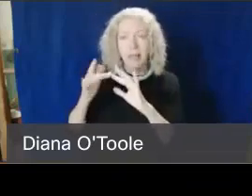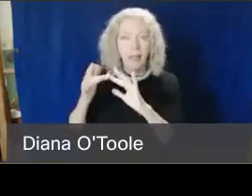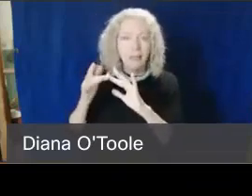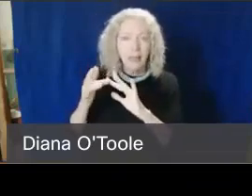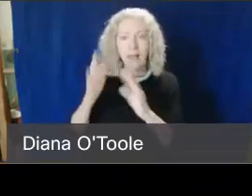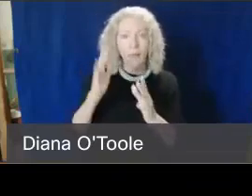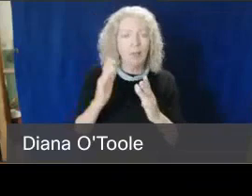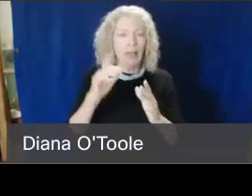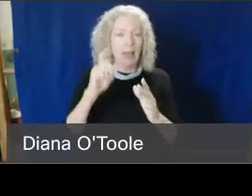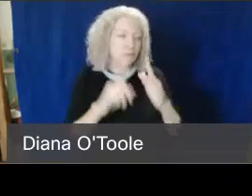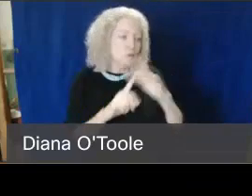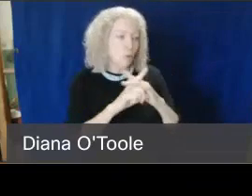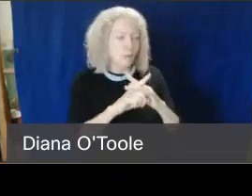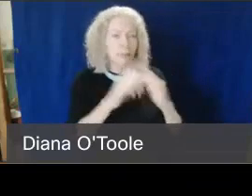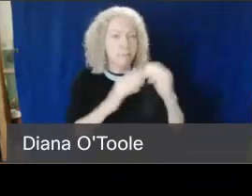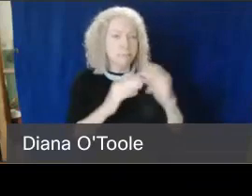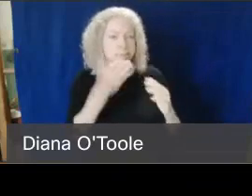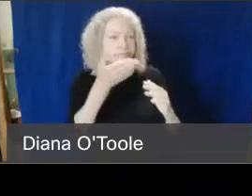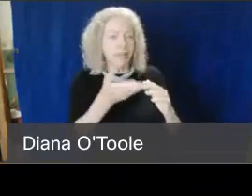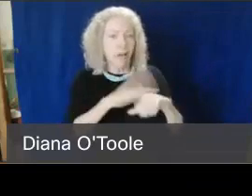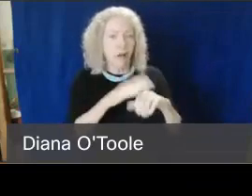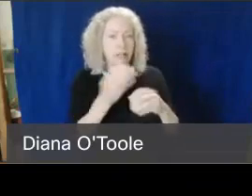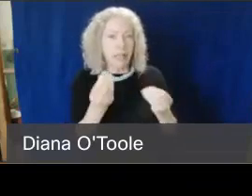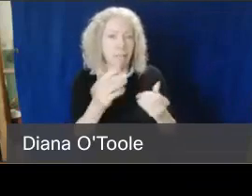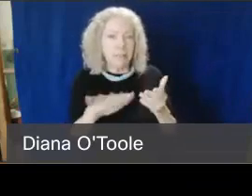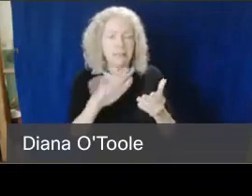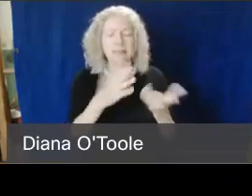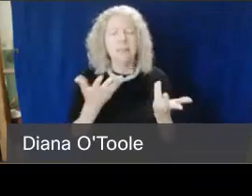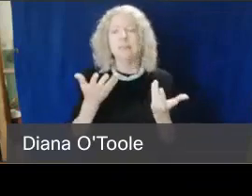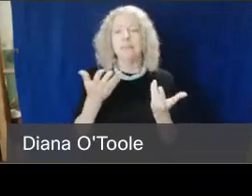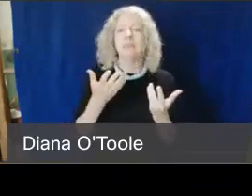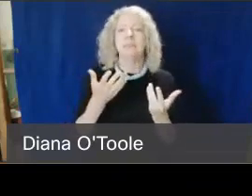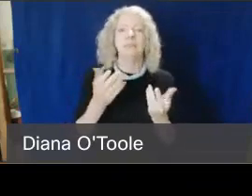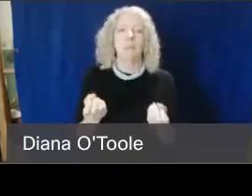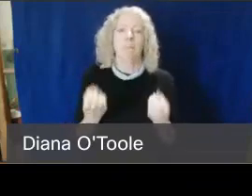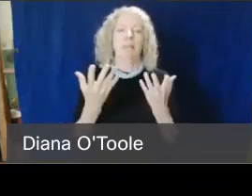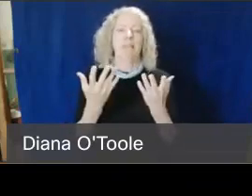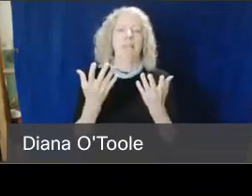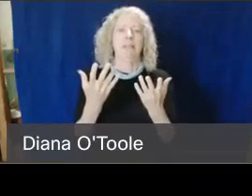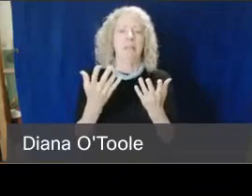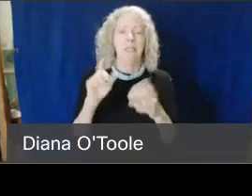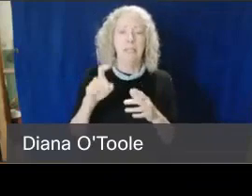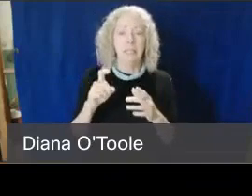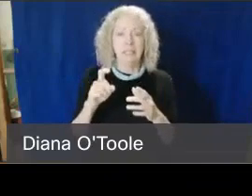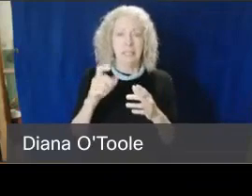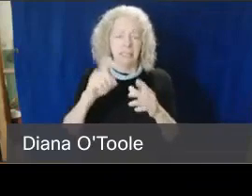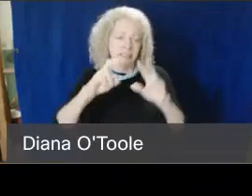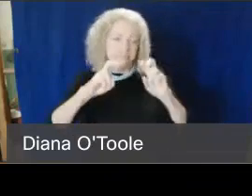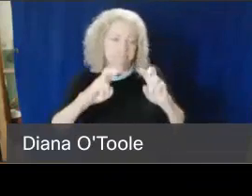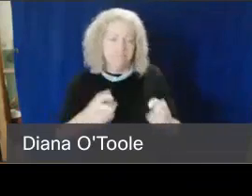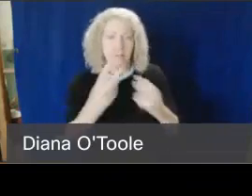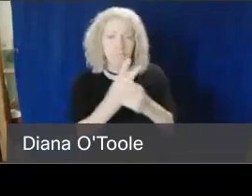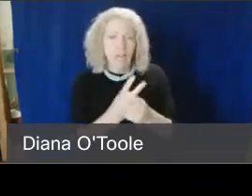person? So many issues that students need support in sorting out. And so this has created just